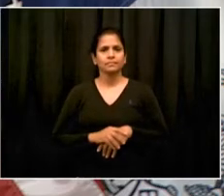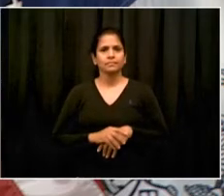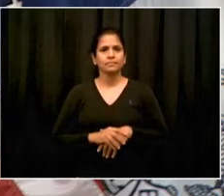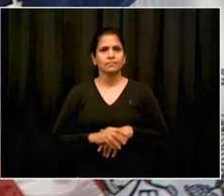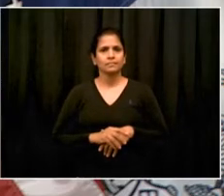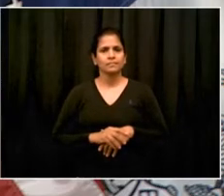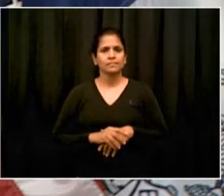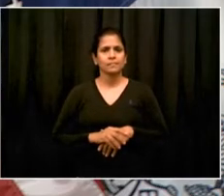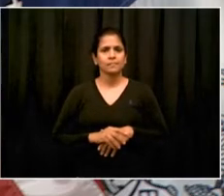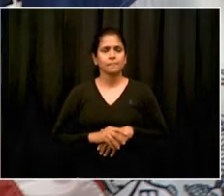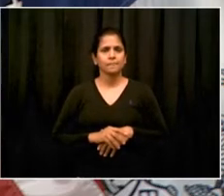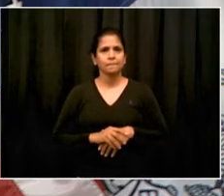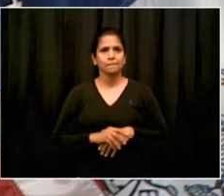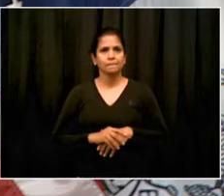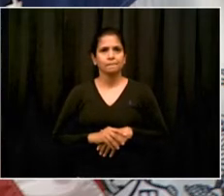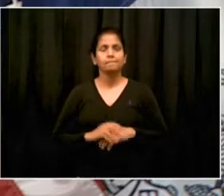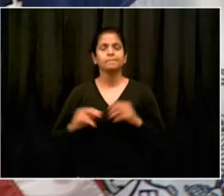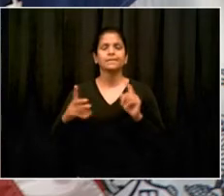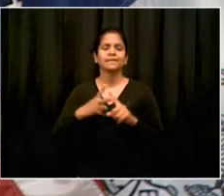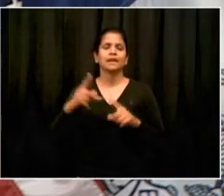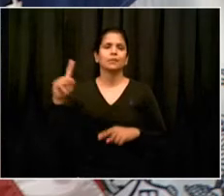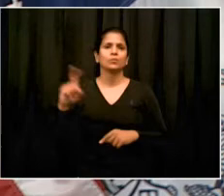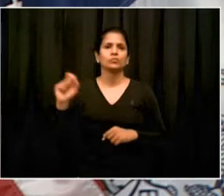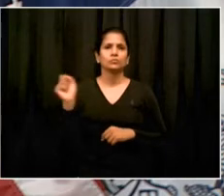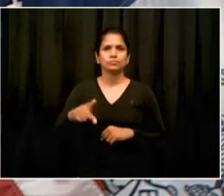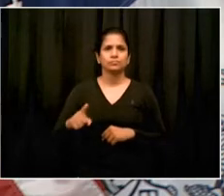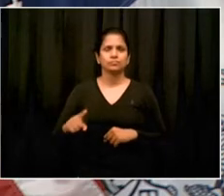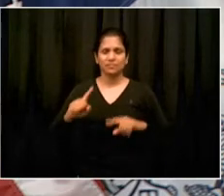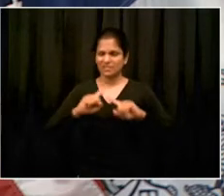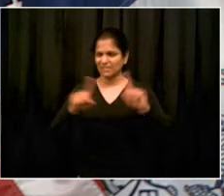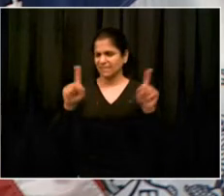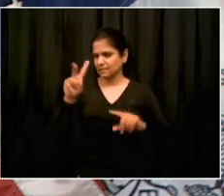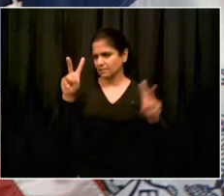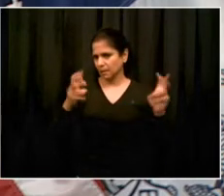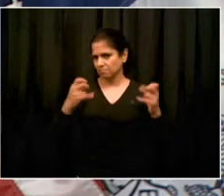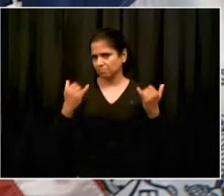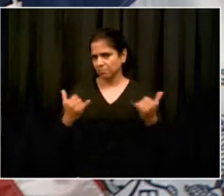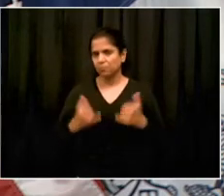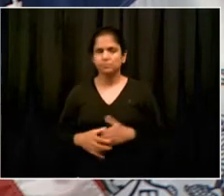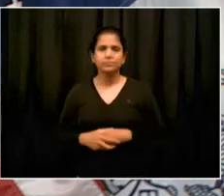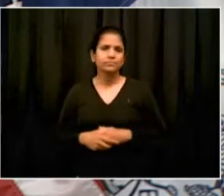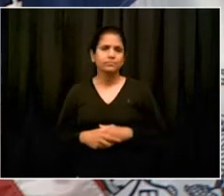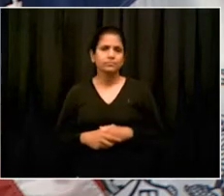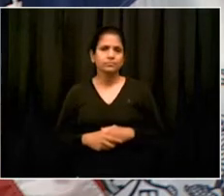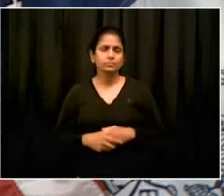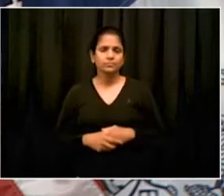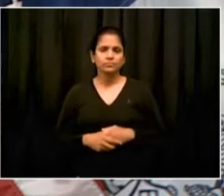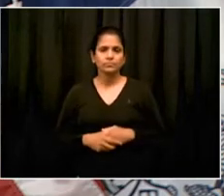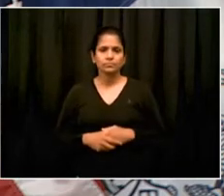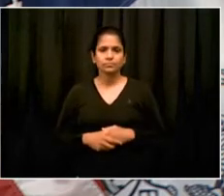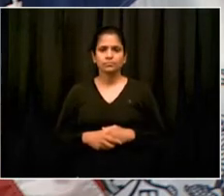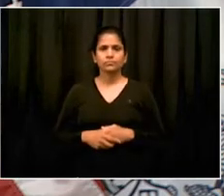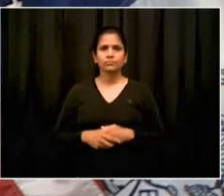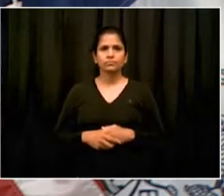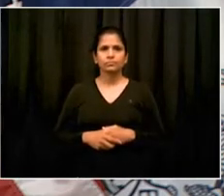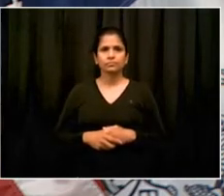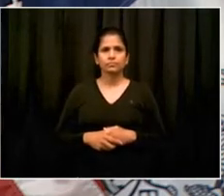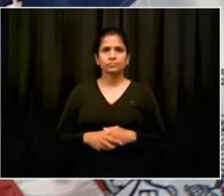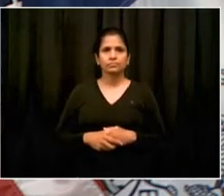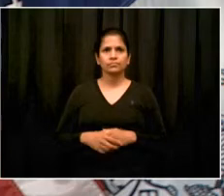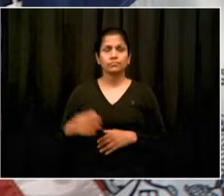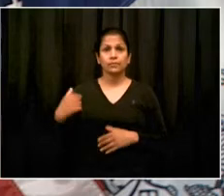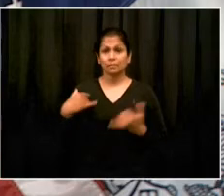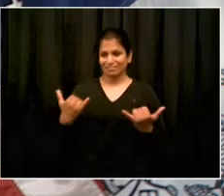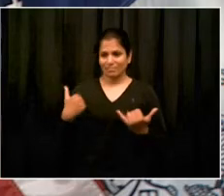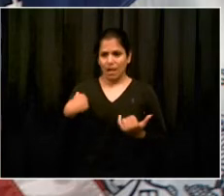And on a different topic, we reported this morning that voters across Brooklyn are receiving absentee ballots